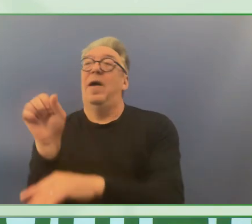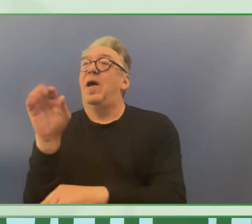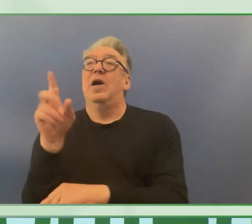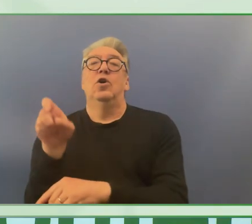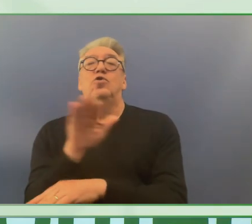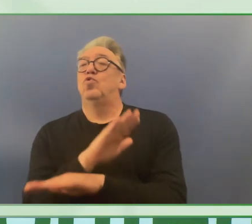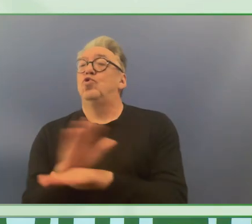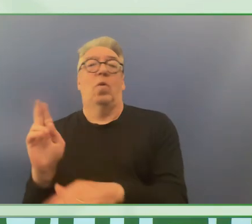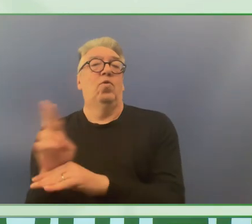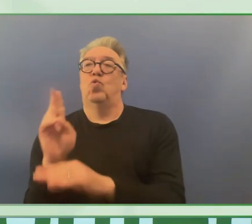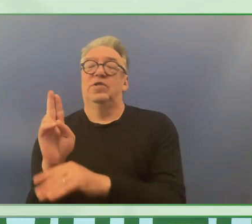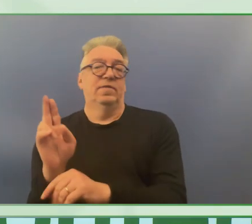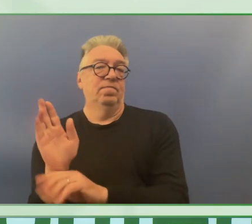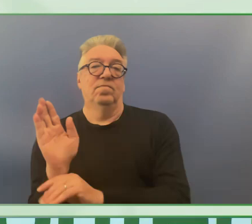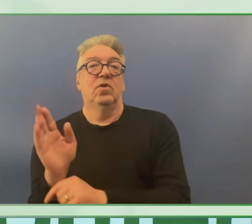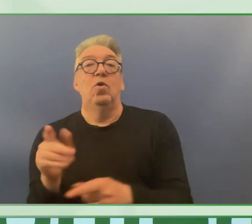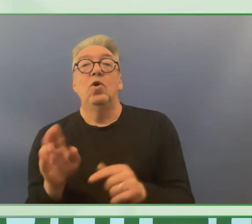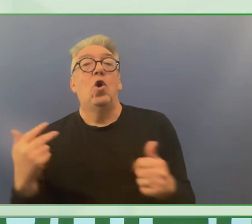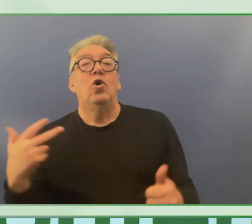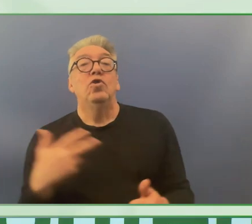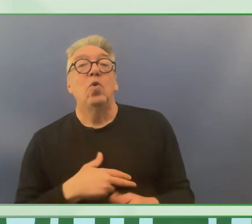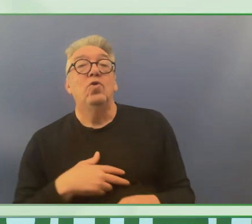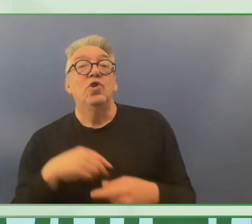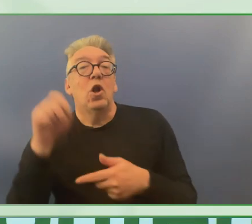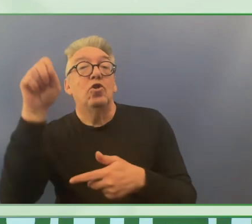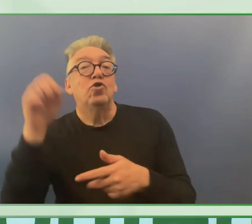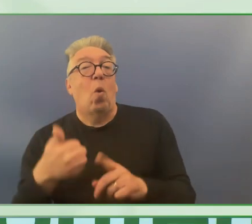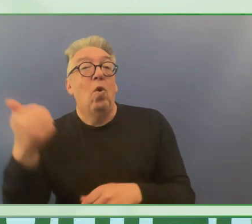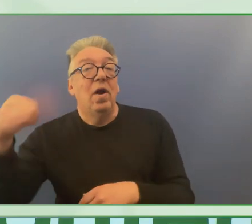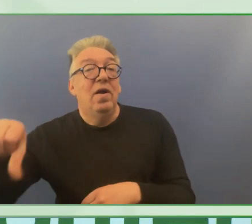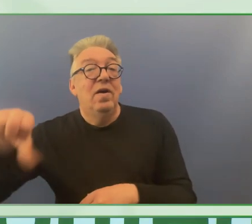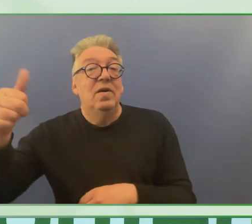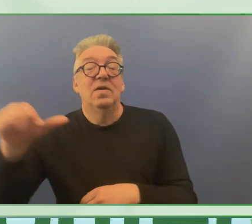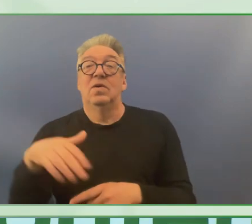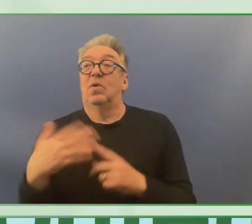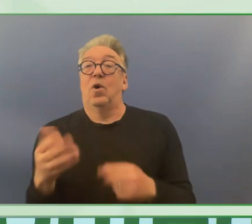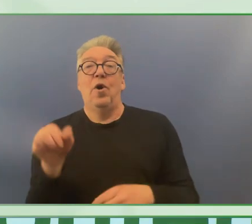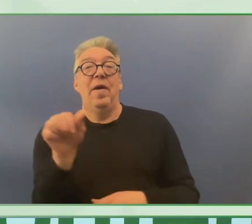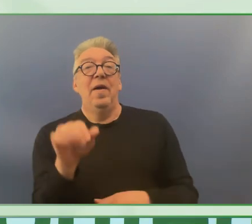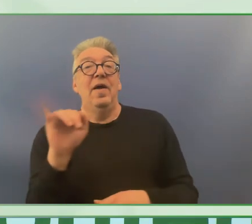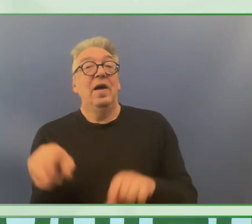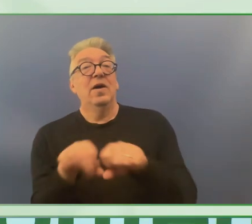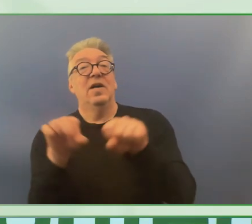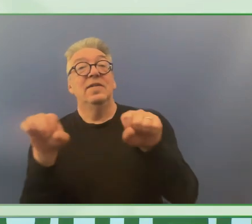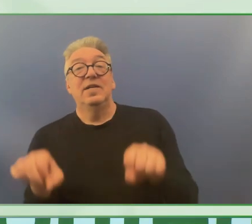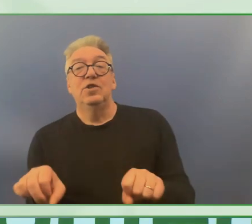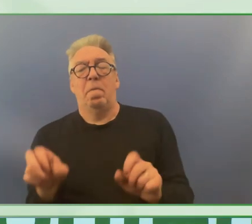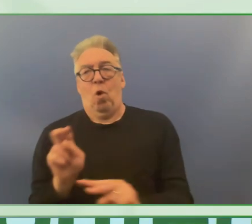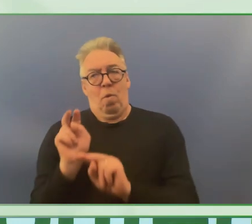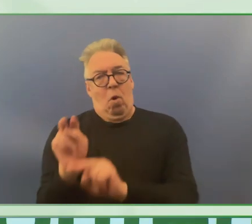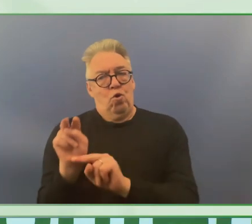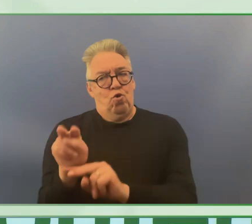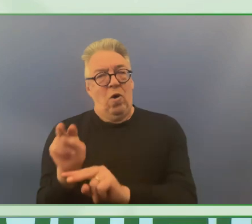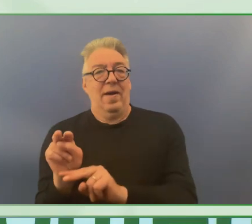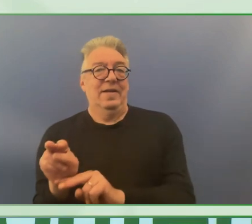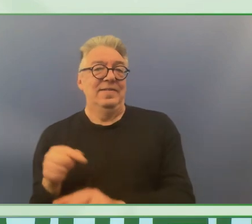context. And things like social scoring or, you know, an AI system doing that or monitoring, I think